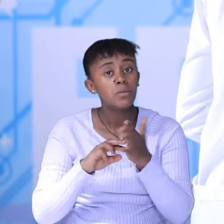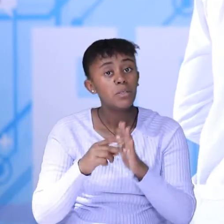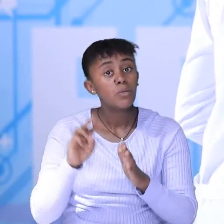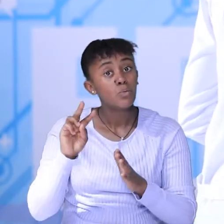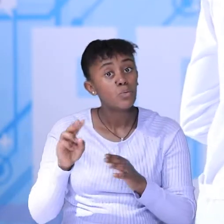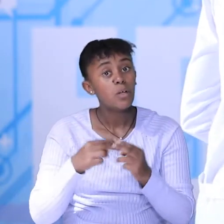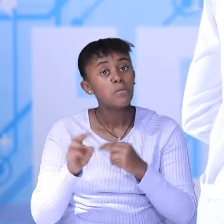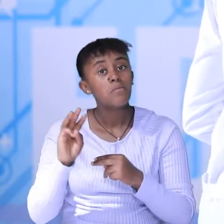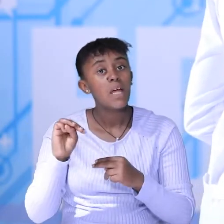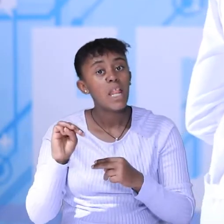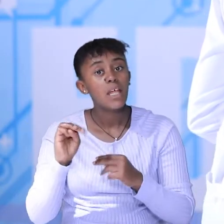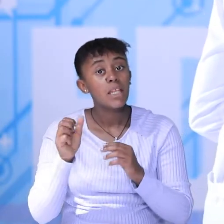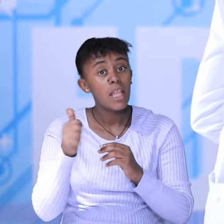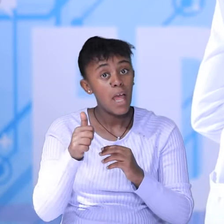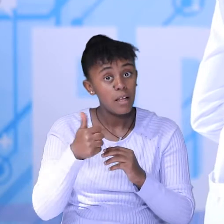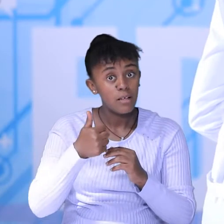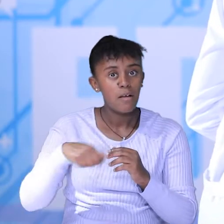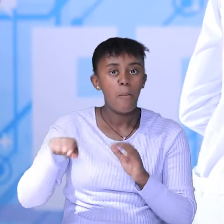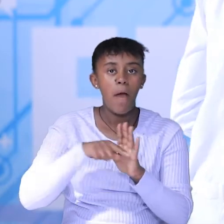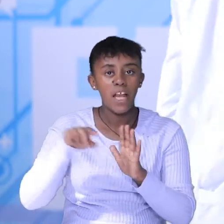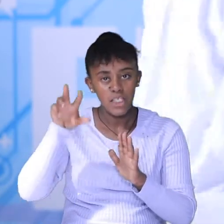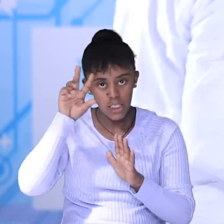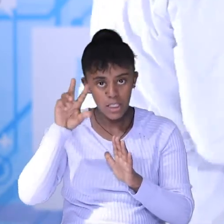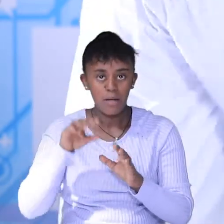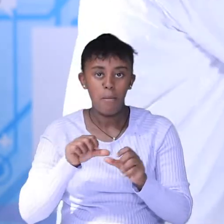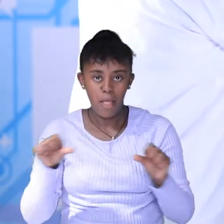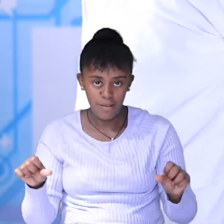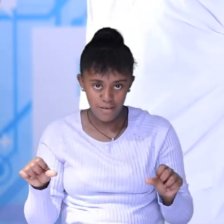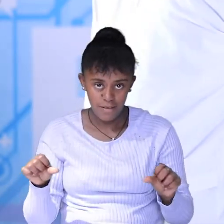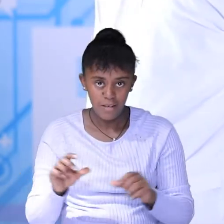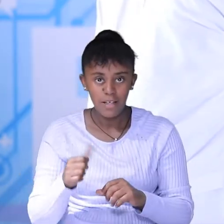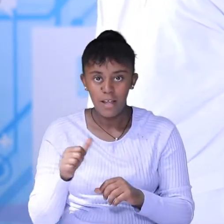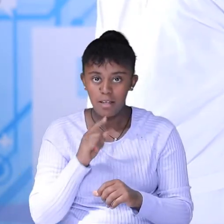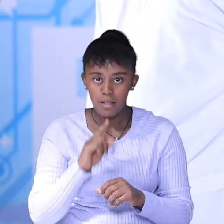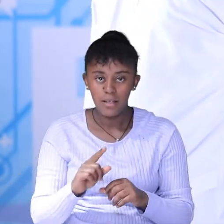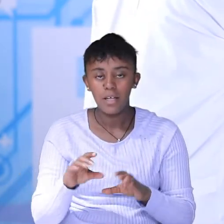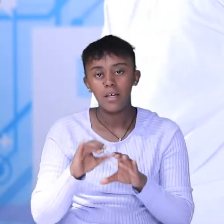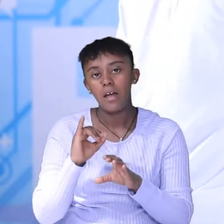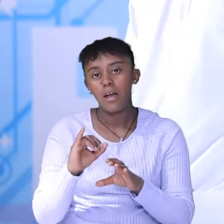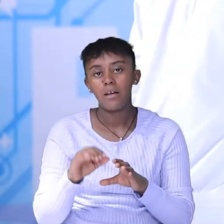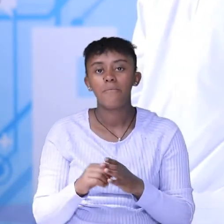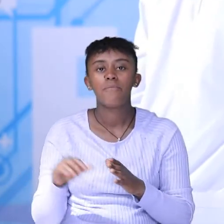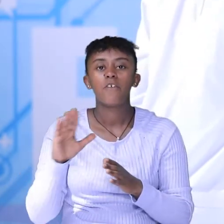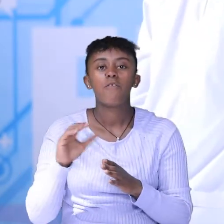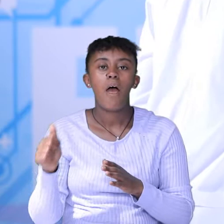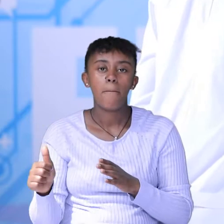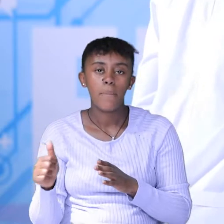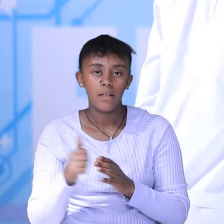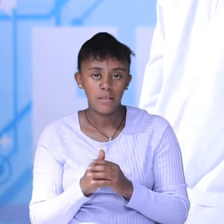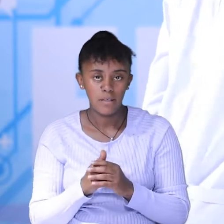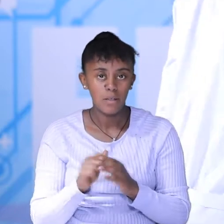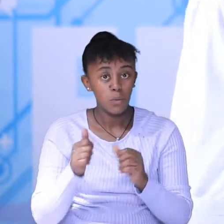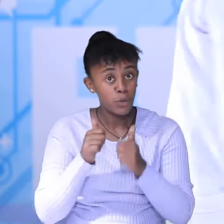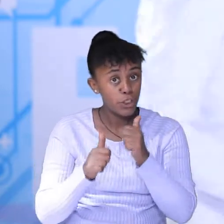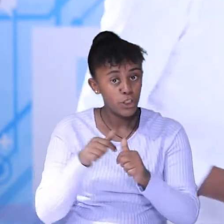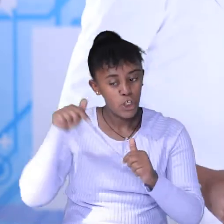which means 2 times milli means 10 to the power of -3 meter. and the other is current is given to be 5 ampere, which